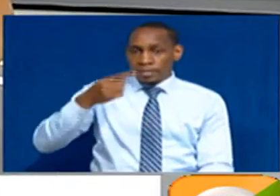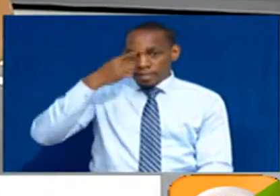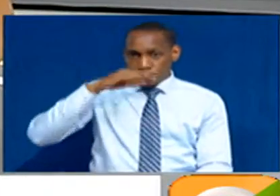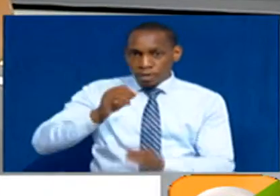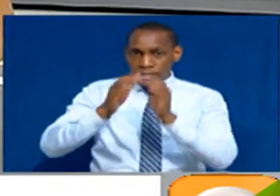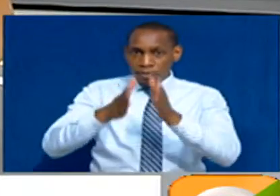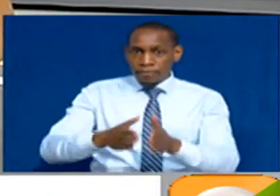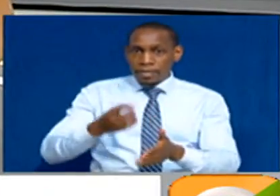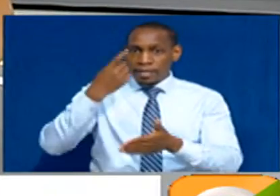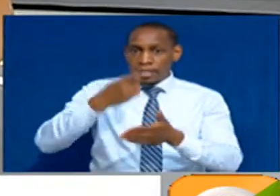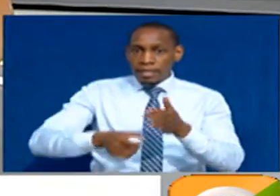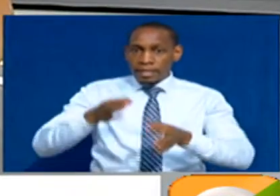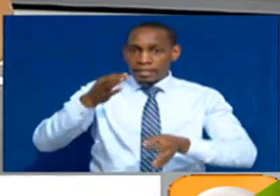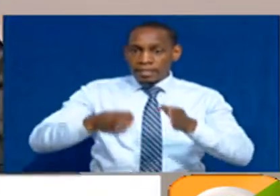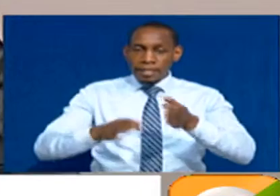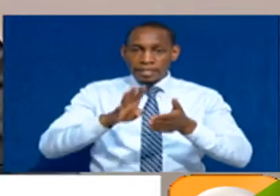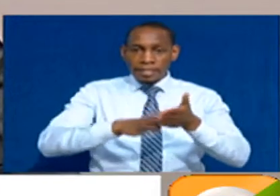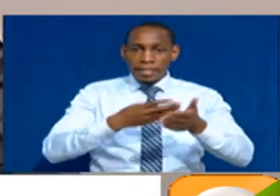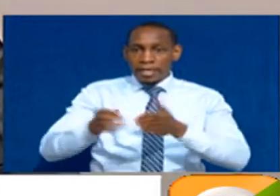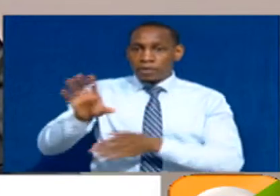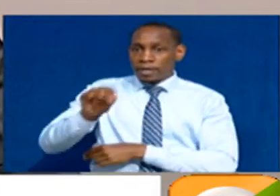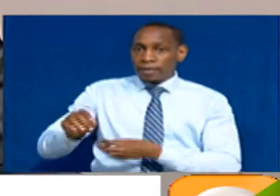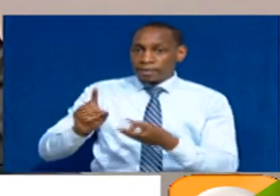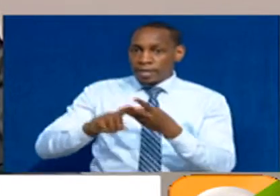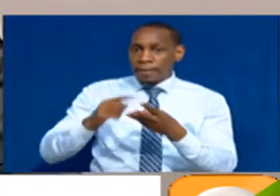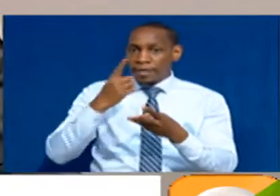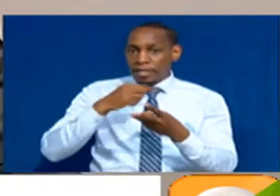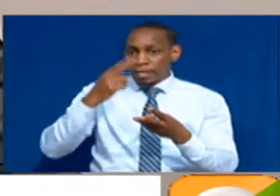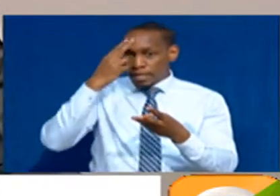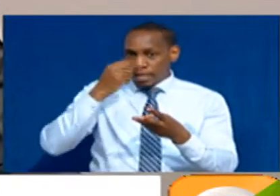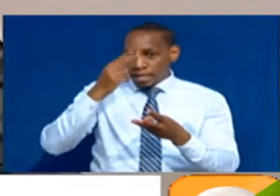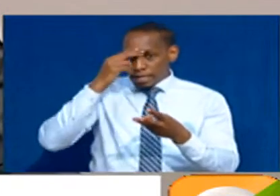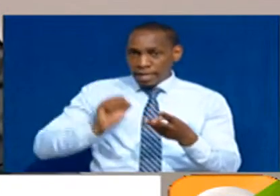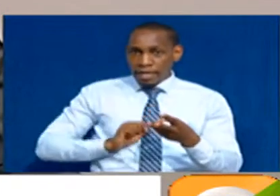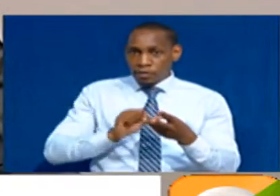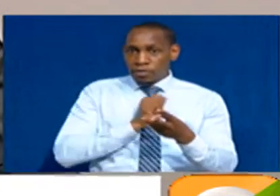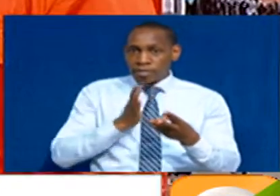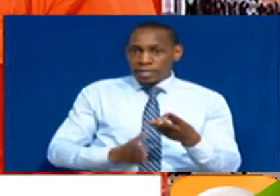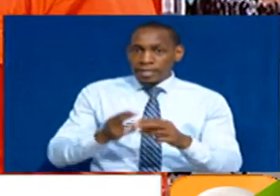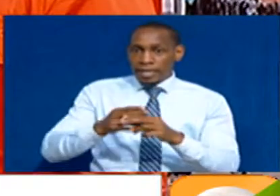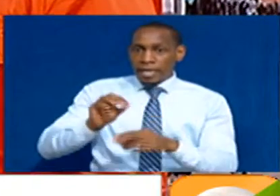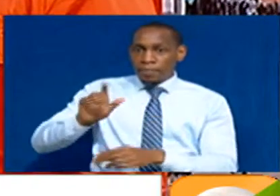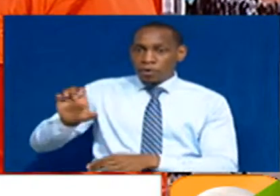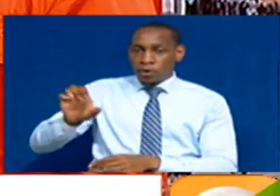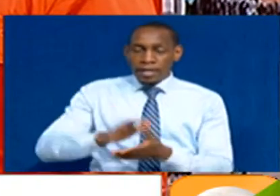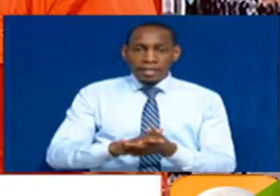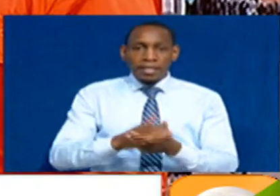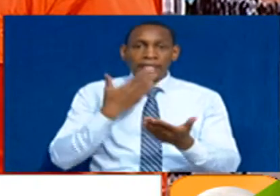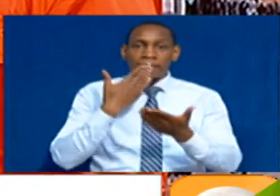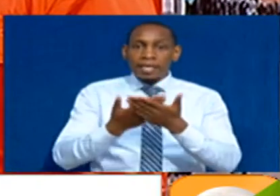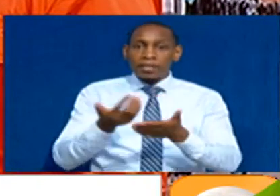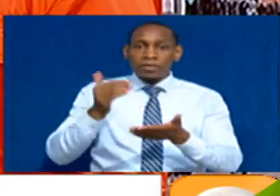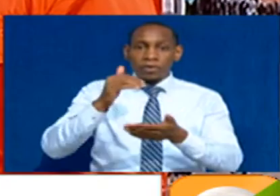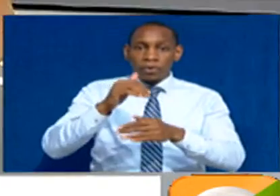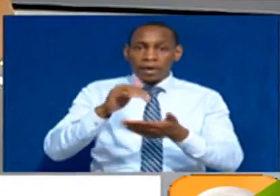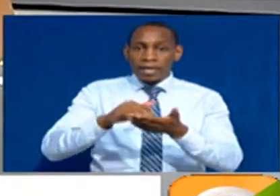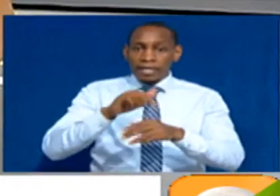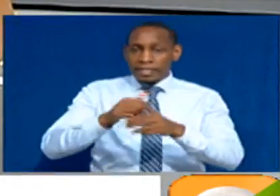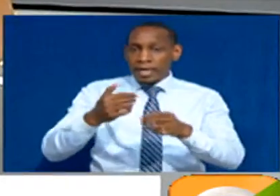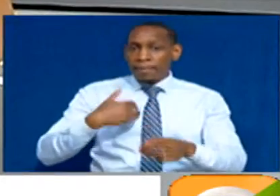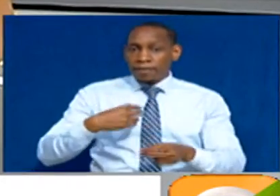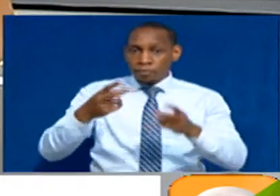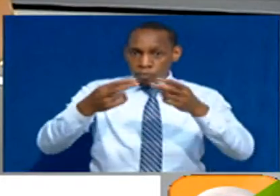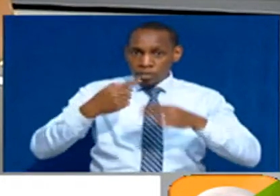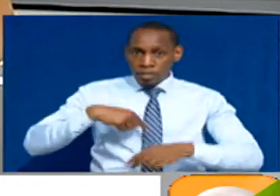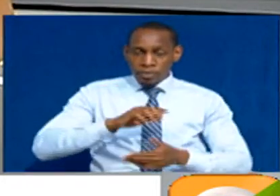policy officer, Tax Justice Network Africa, and Narok Senator Ledama Olekina. To my guests, once again, thank you for making time and staying with